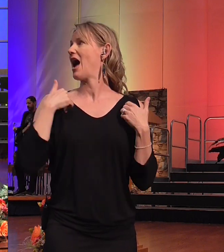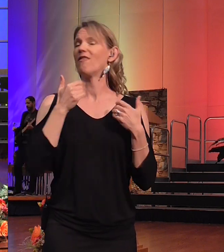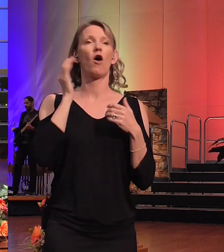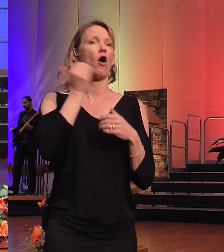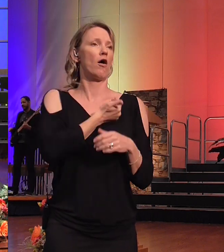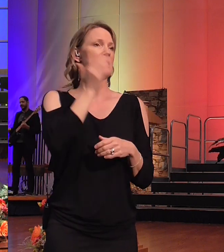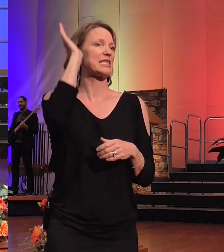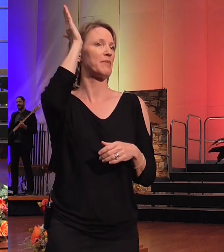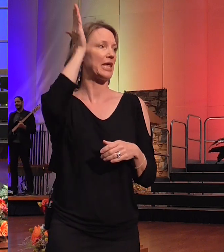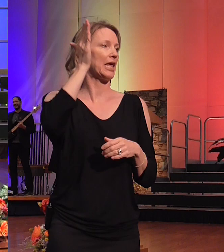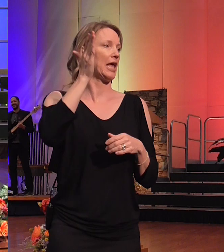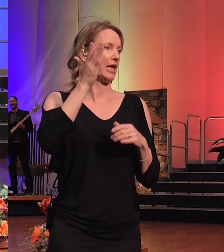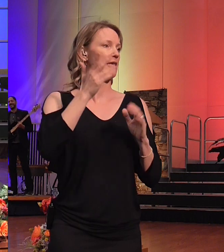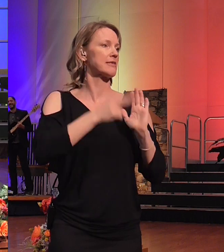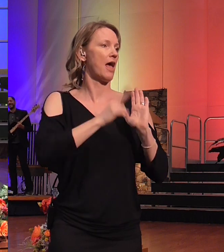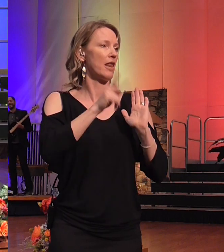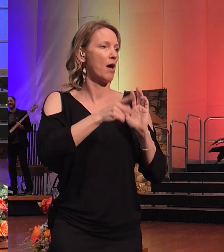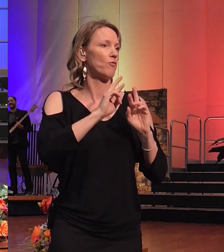2043, and we're ready to book you.